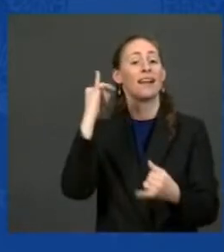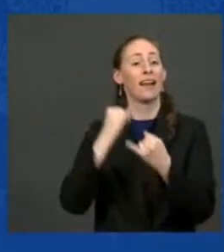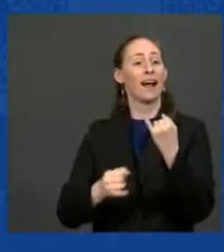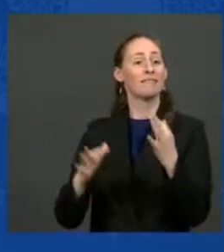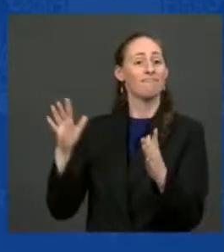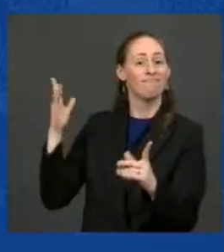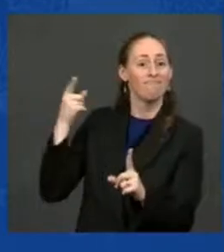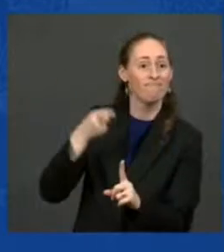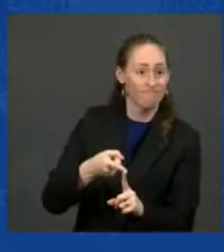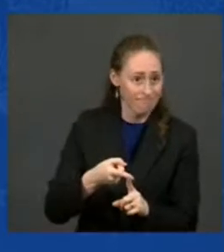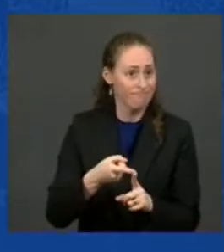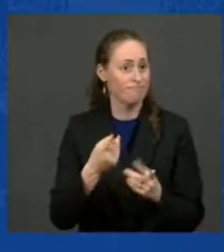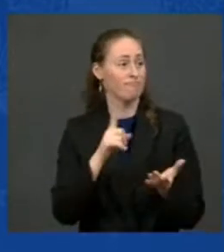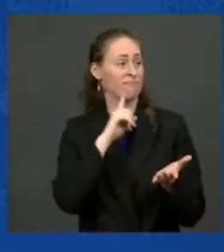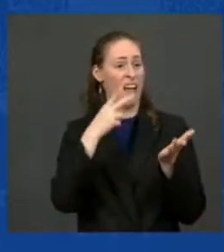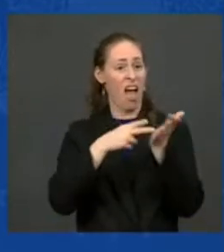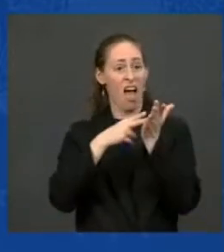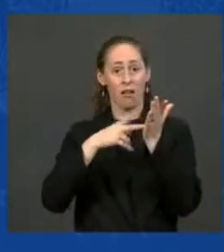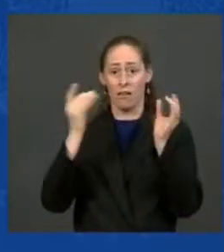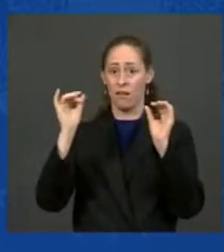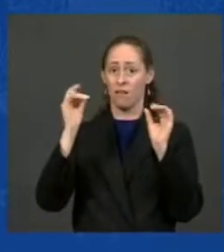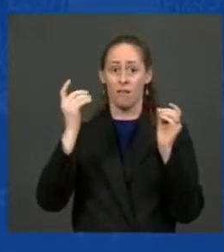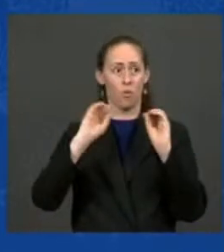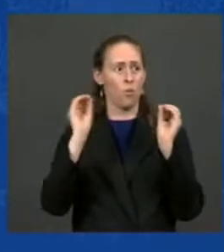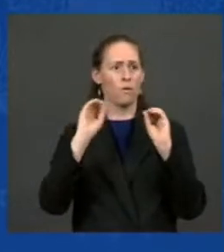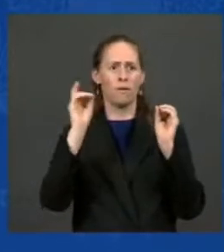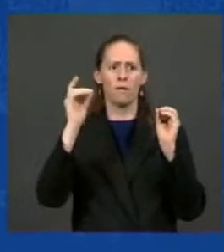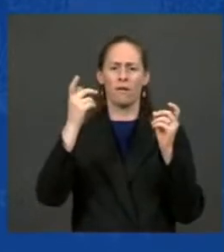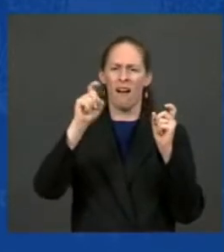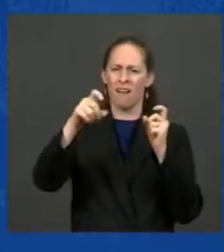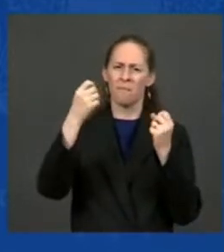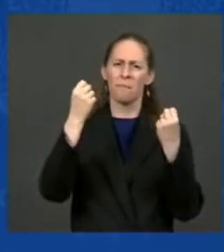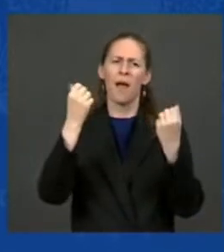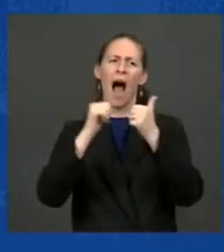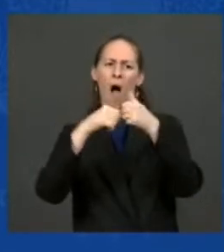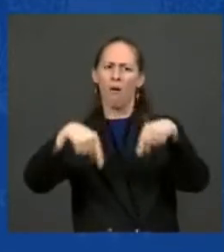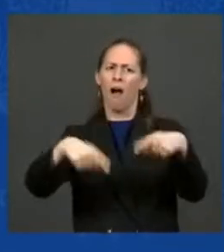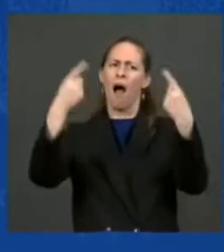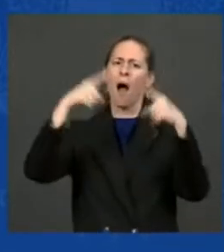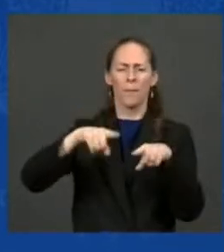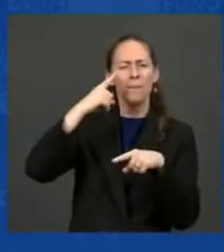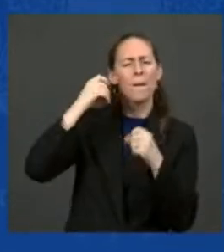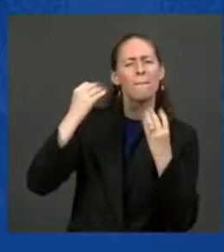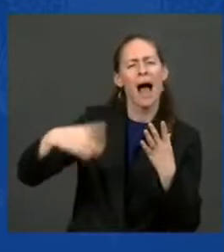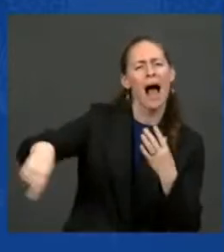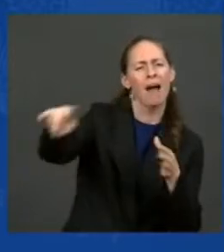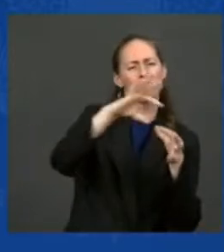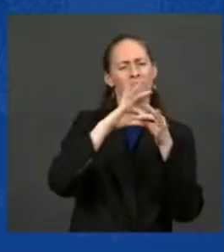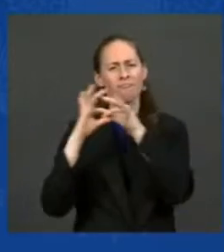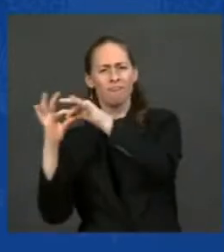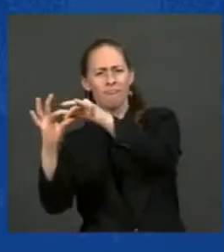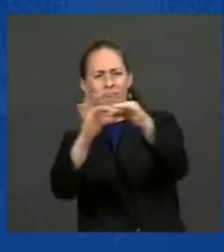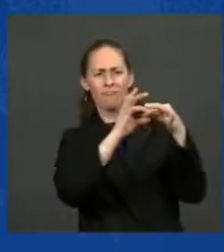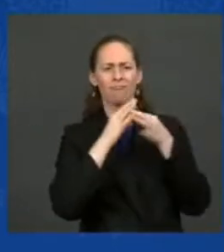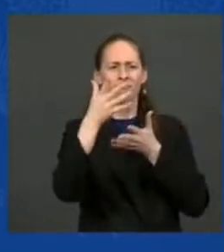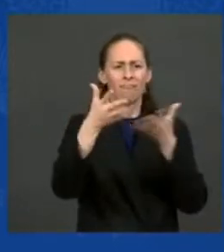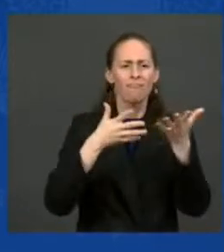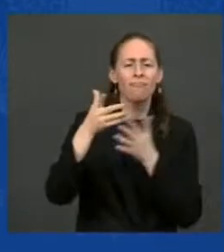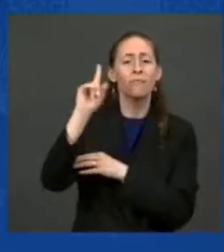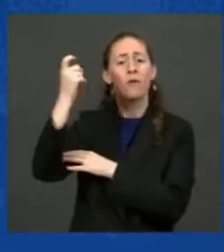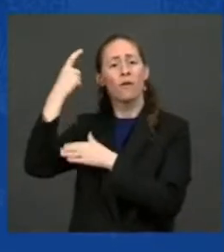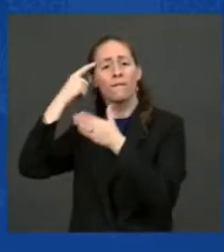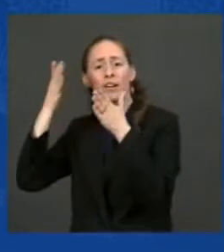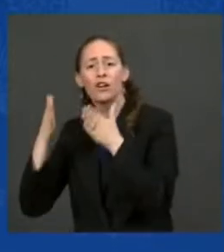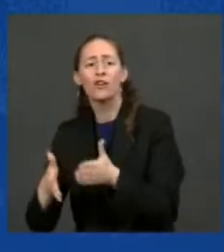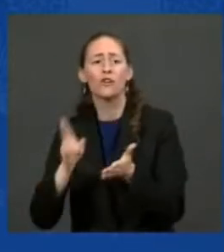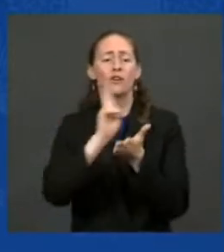happen miraculously. You have people who dedicate themselves working with the university, the governor's office, the board of trustees. But